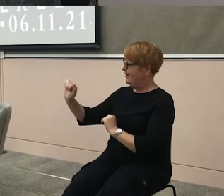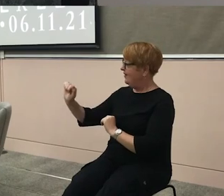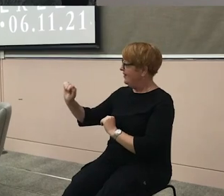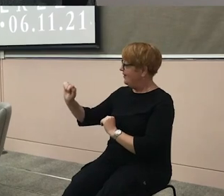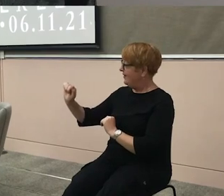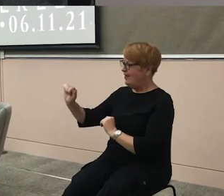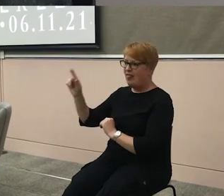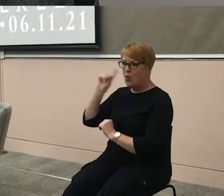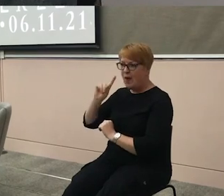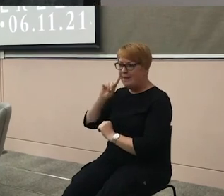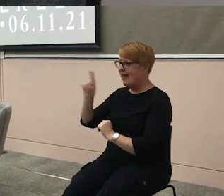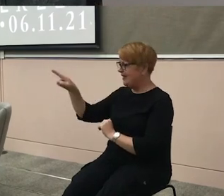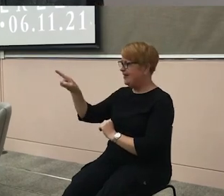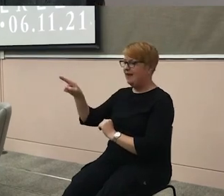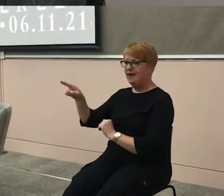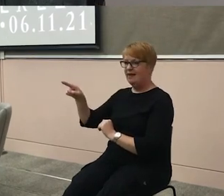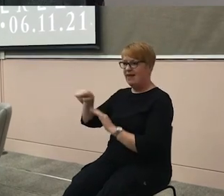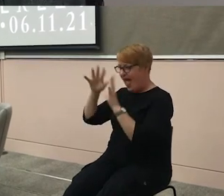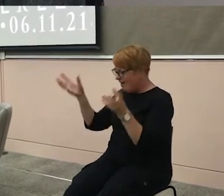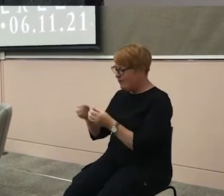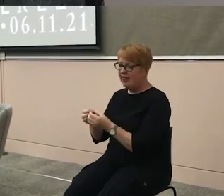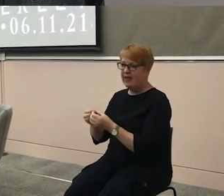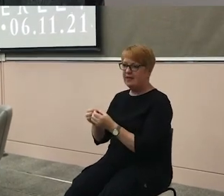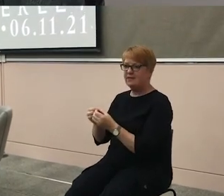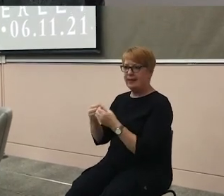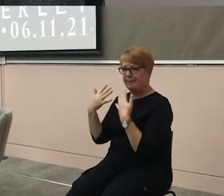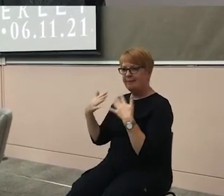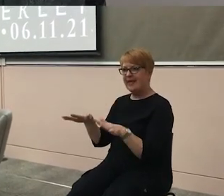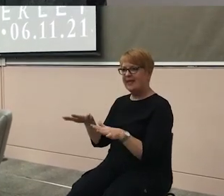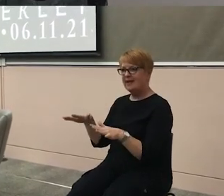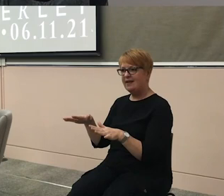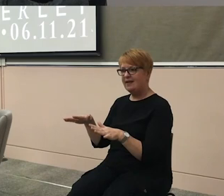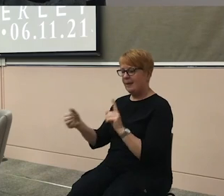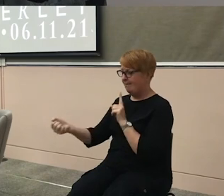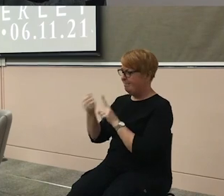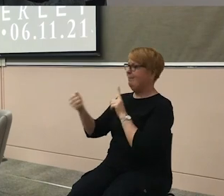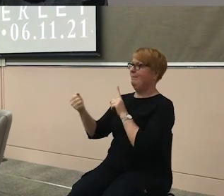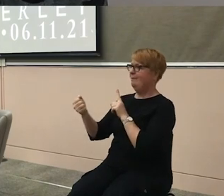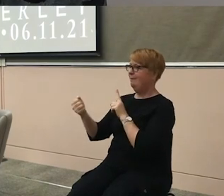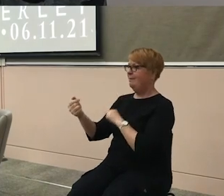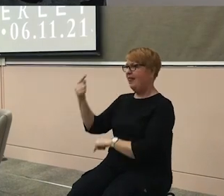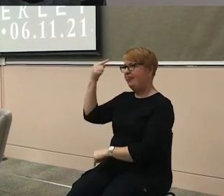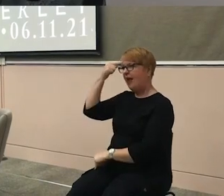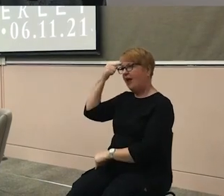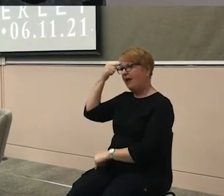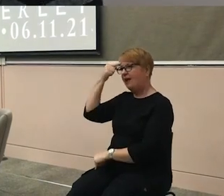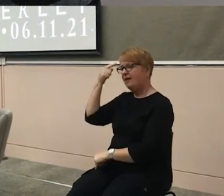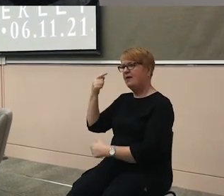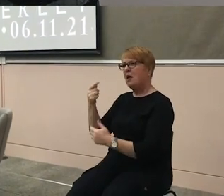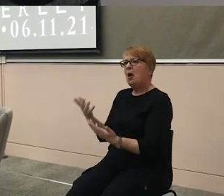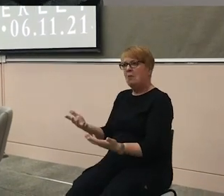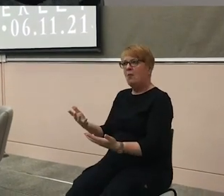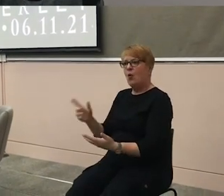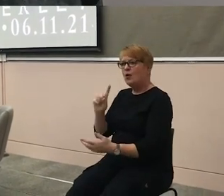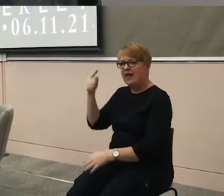the women, and the, just everything about it has really kind of made me rethink, I suppose, what I thought I